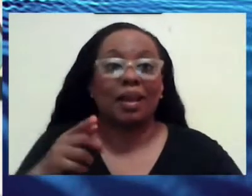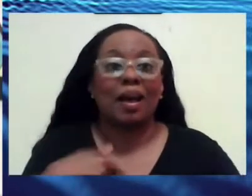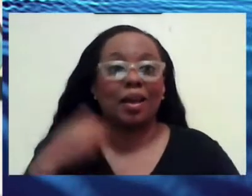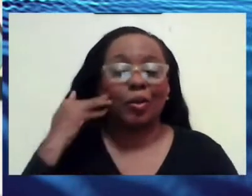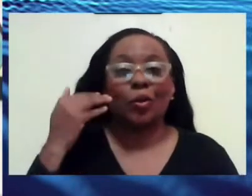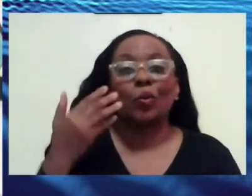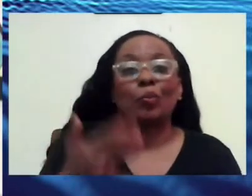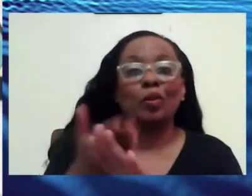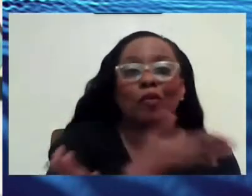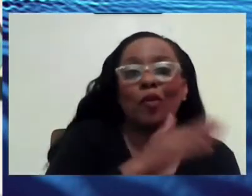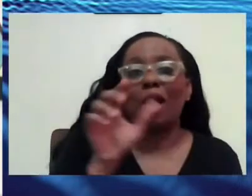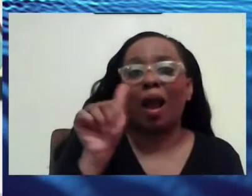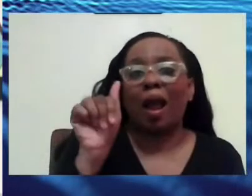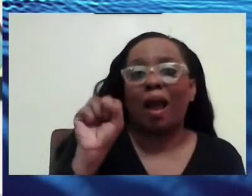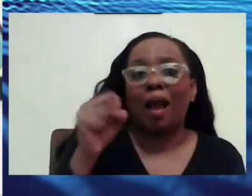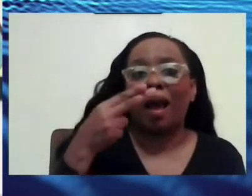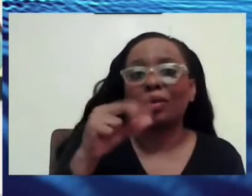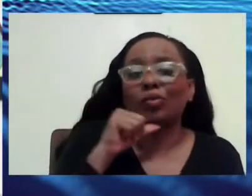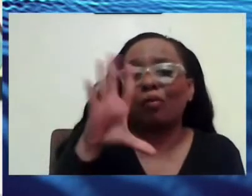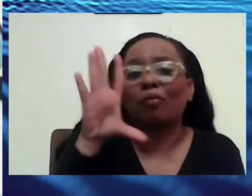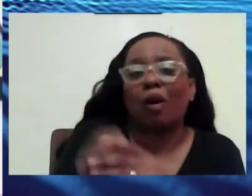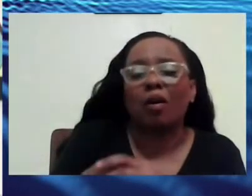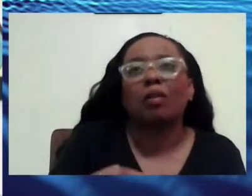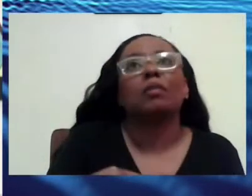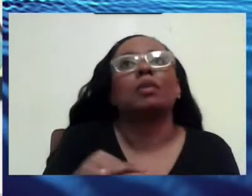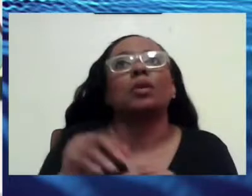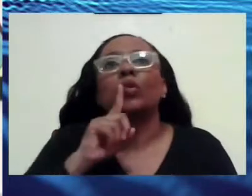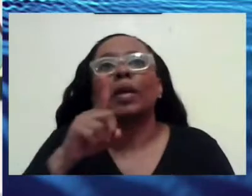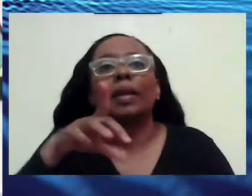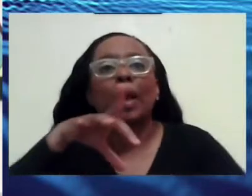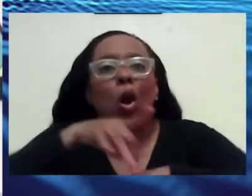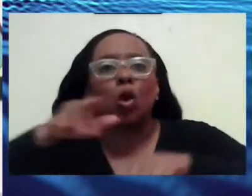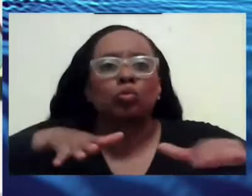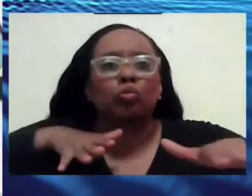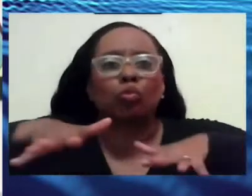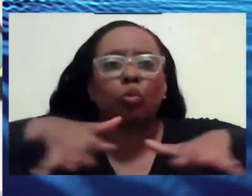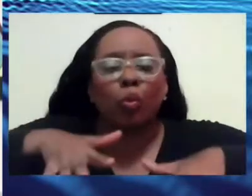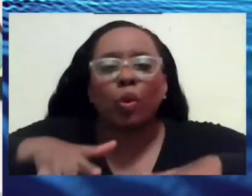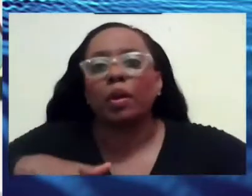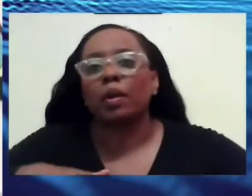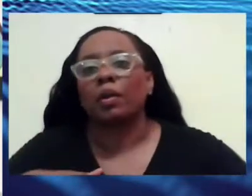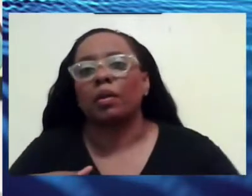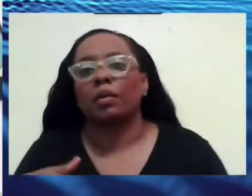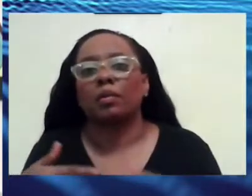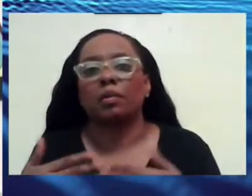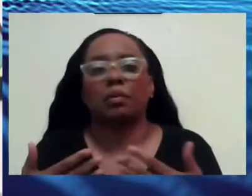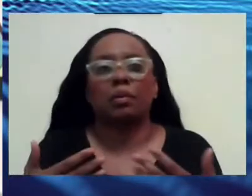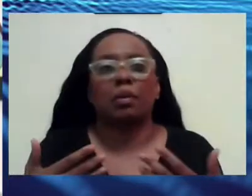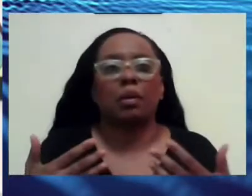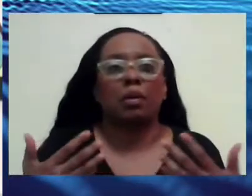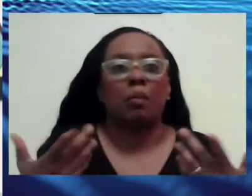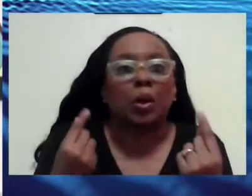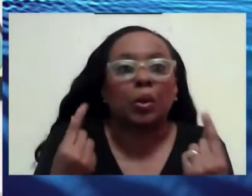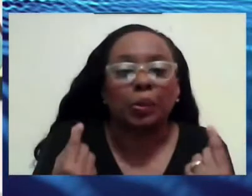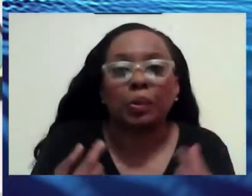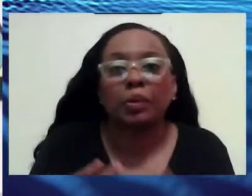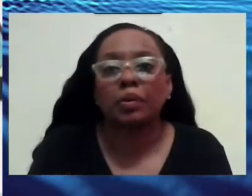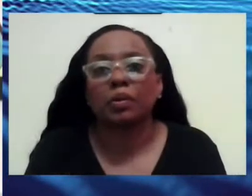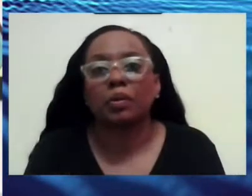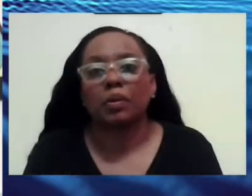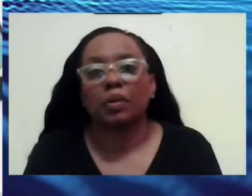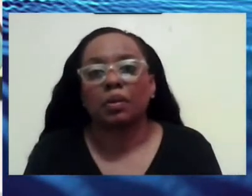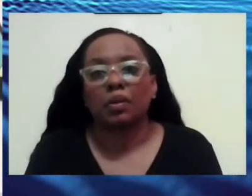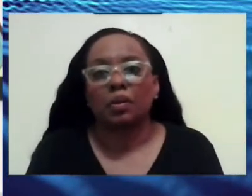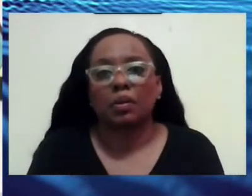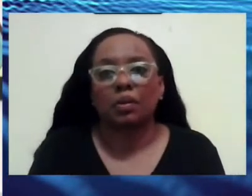then. Certainly it would have been more earthquakes. It would have been, what to do if you get an earthquake. And CDEMA can speak to this as well.